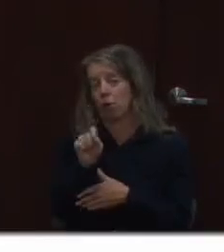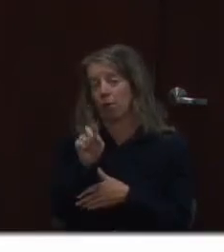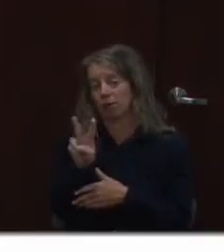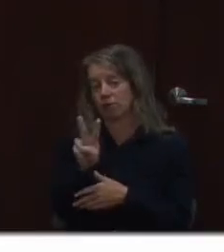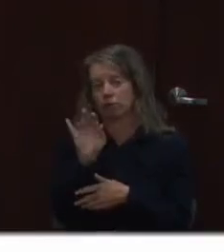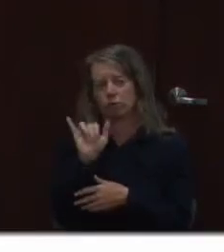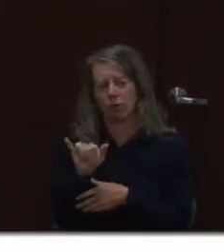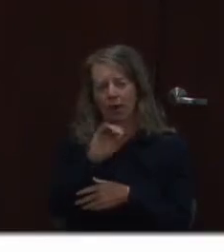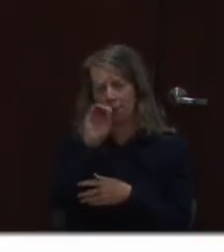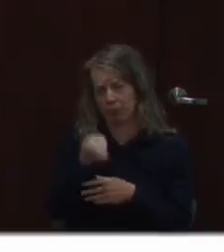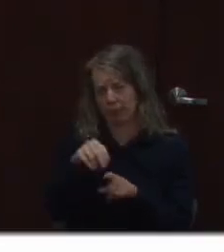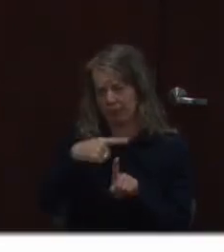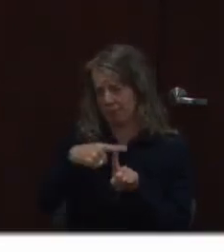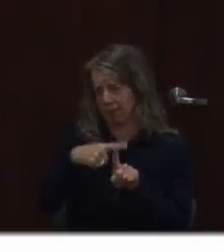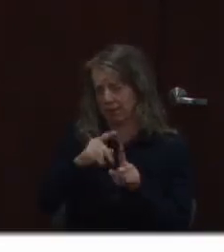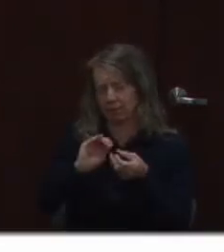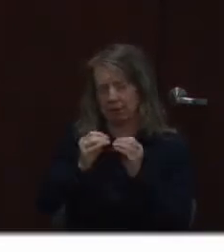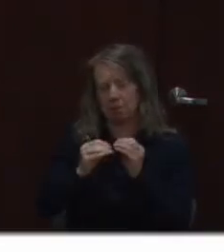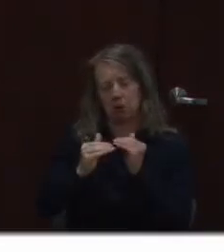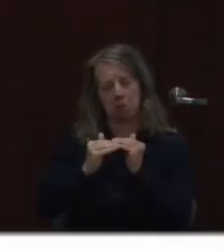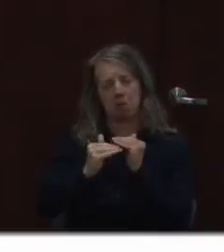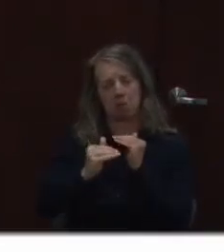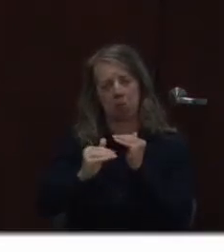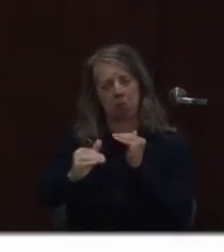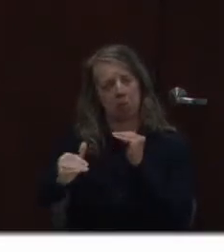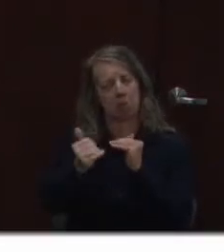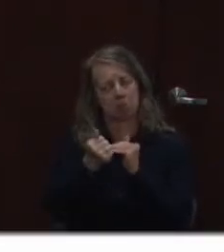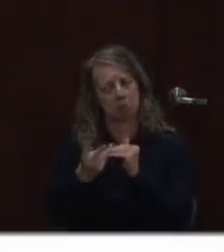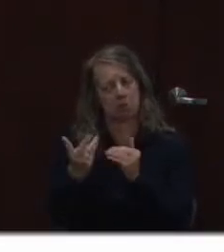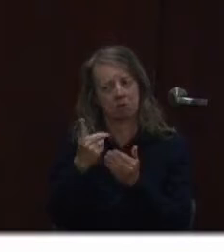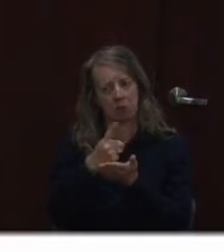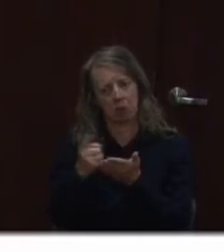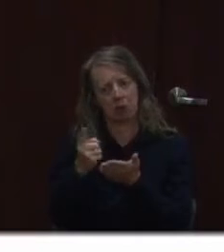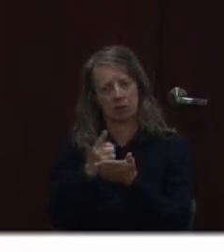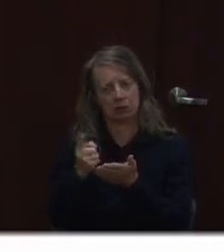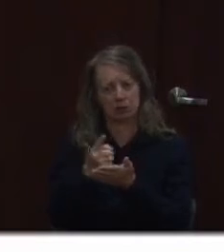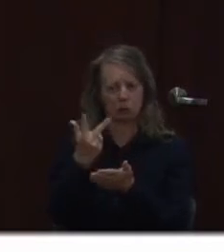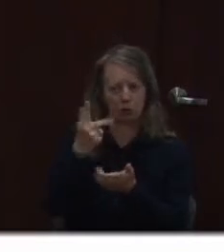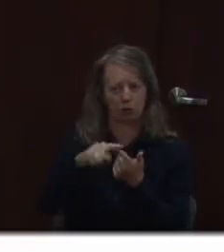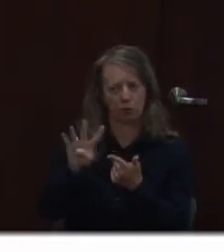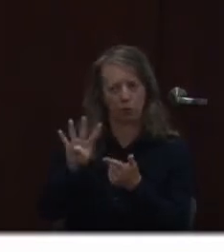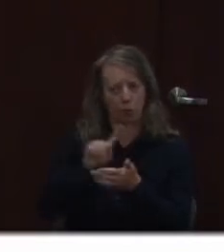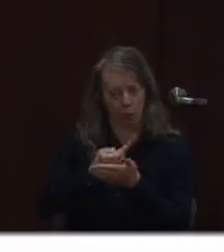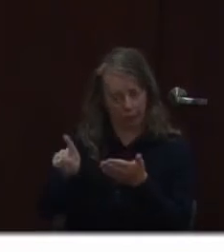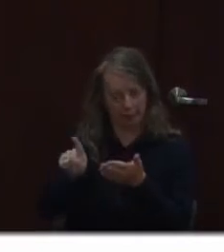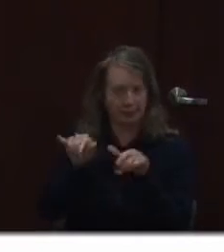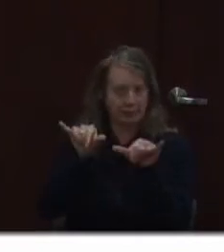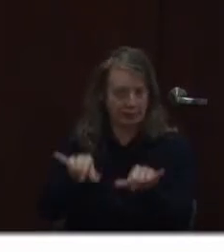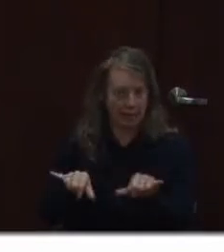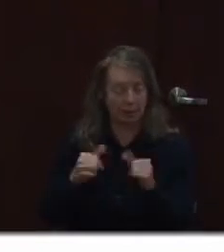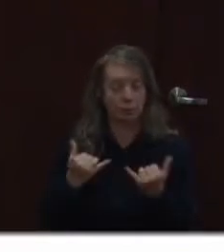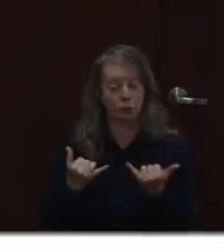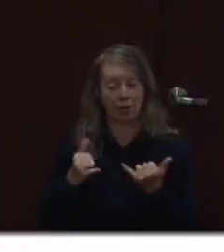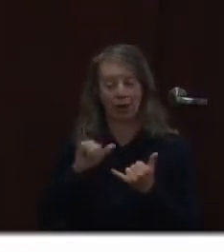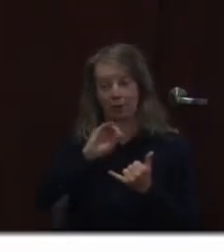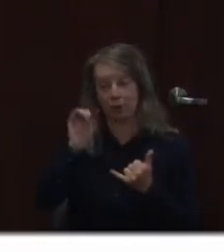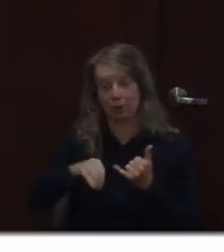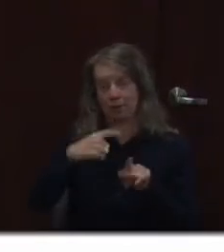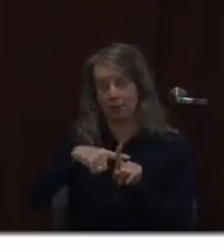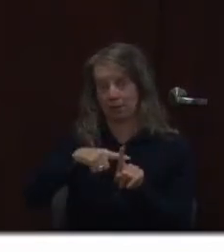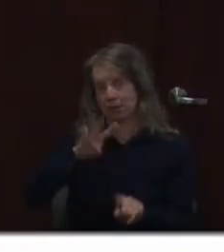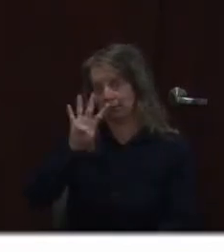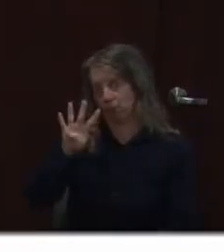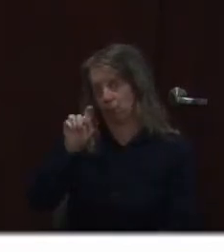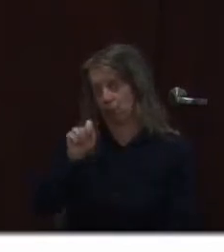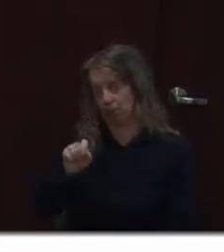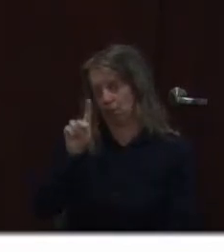for now several weeks, 3 or 4 weeks now. And today's value is 4.1%. This